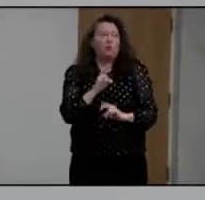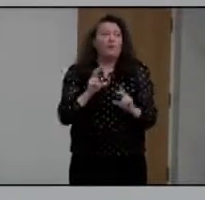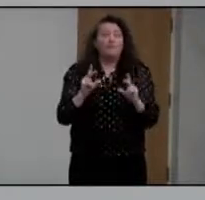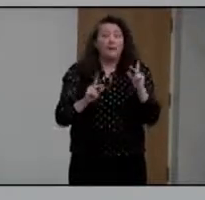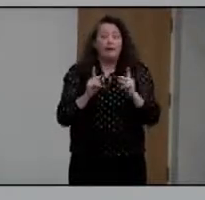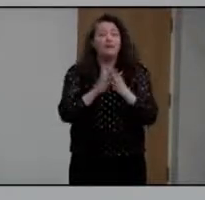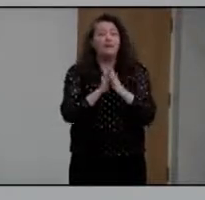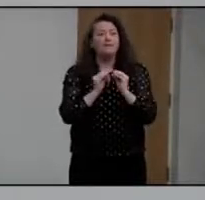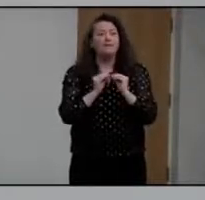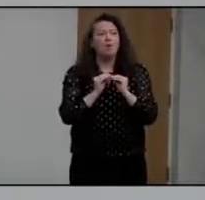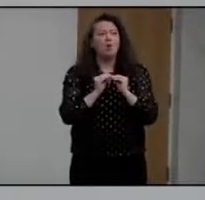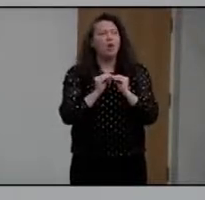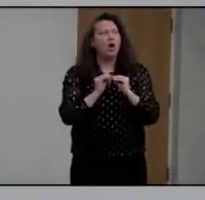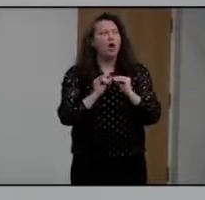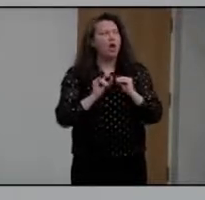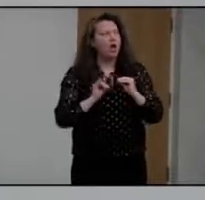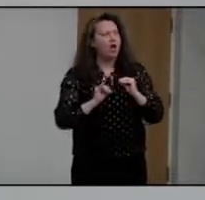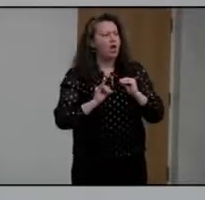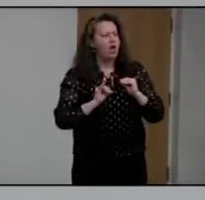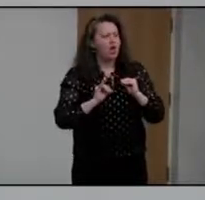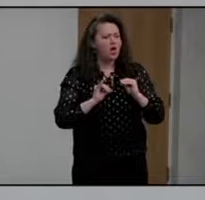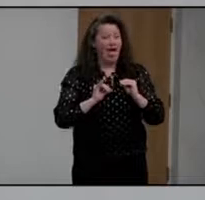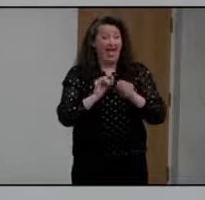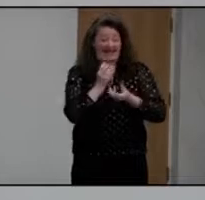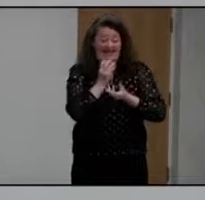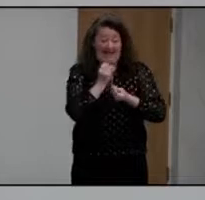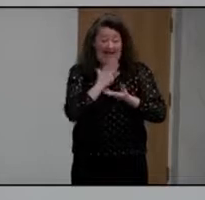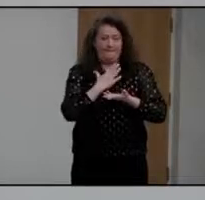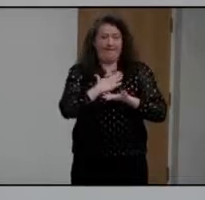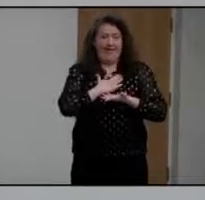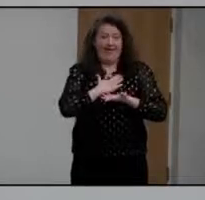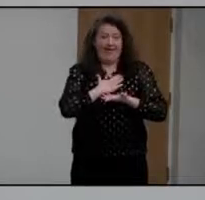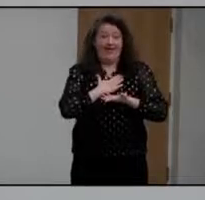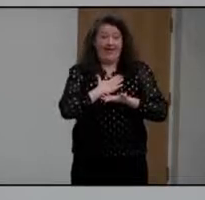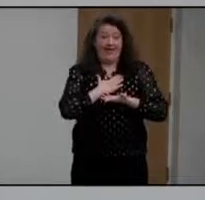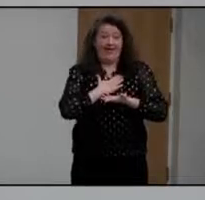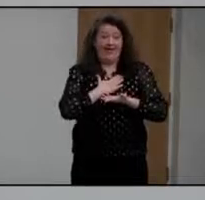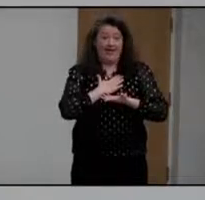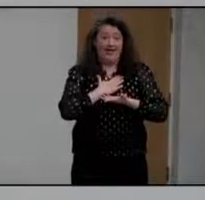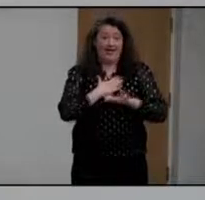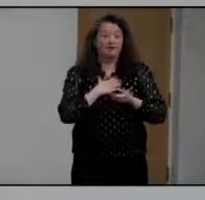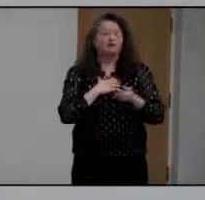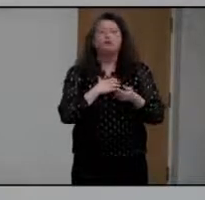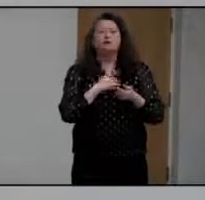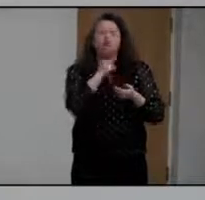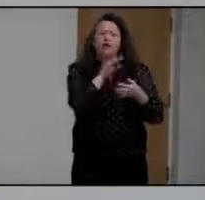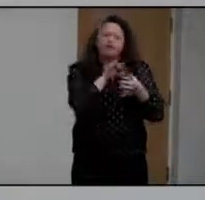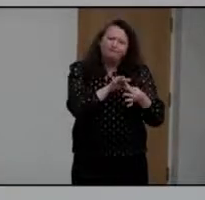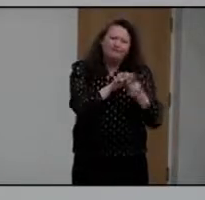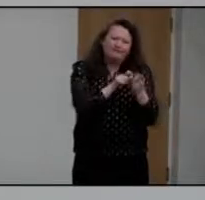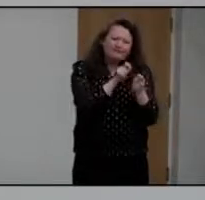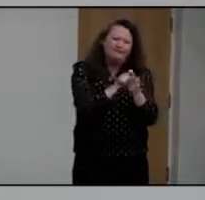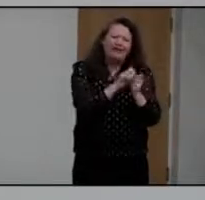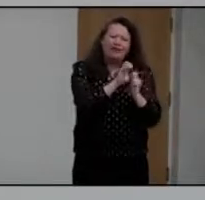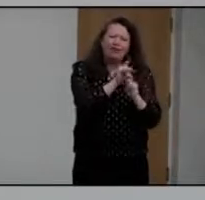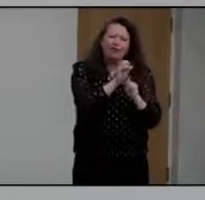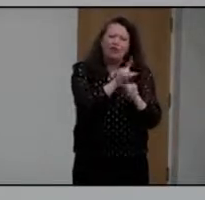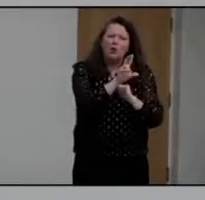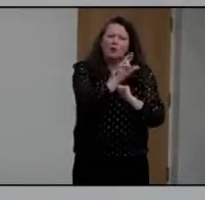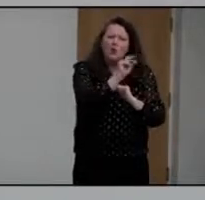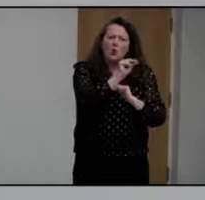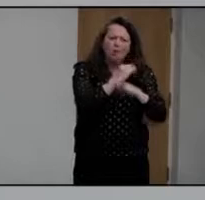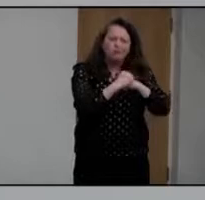becoming owners of some data that is relevant but not clinical, we see a drive or a pull from the patients